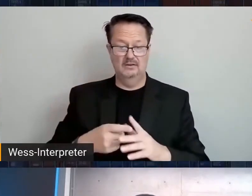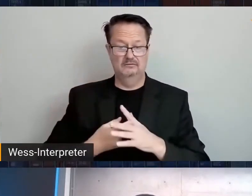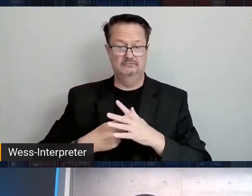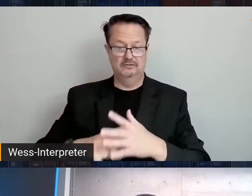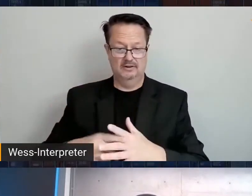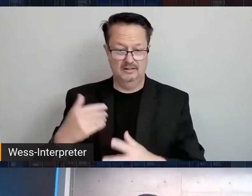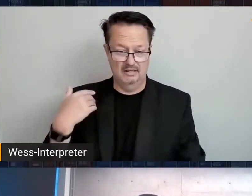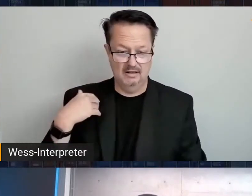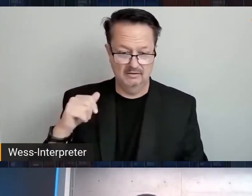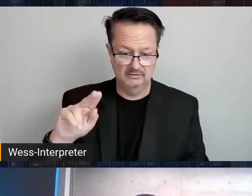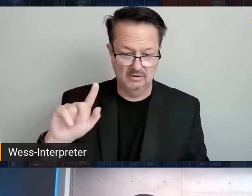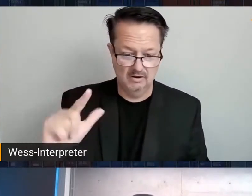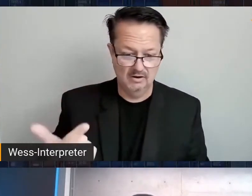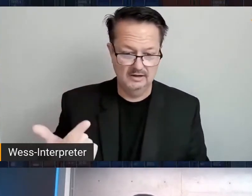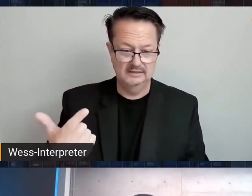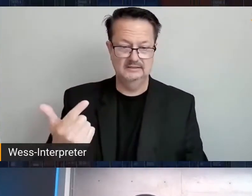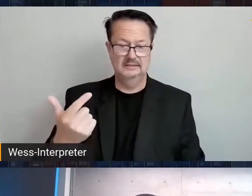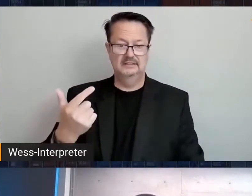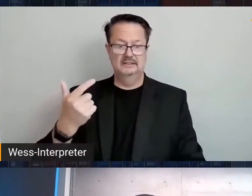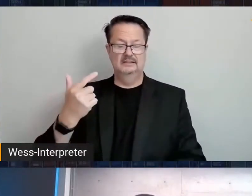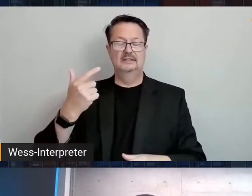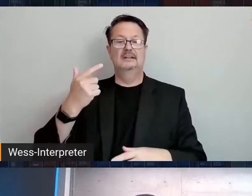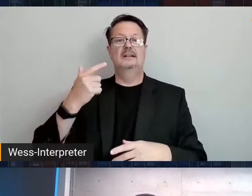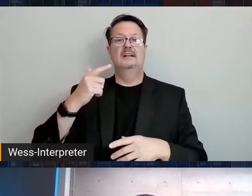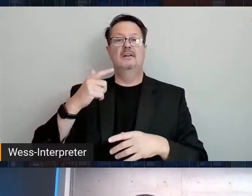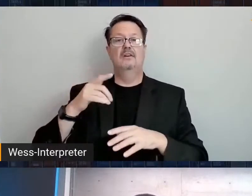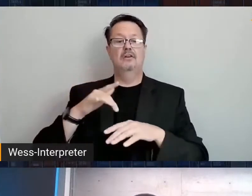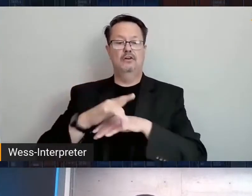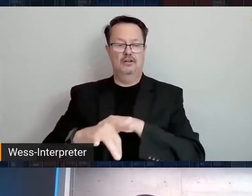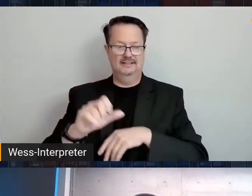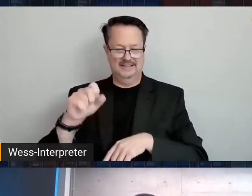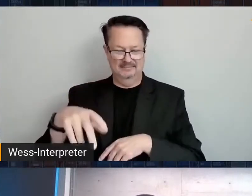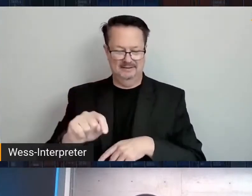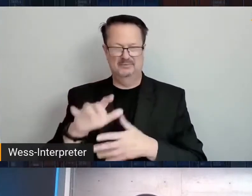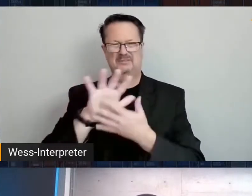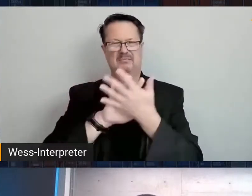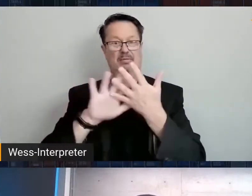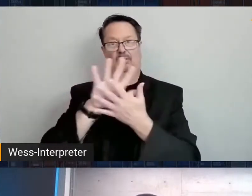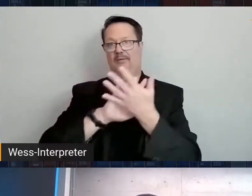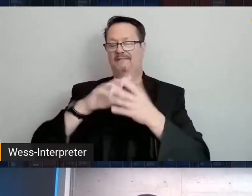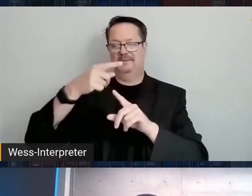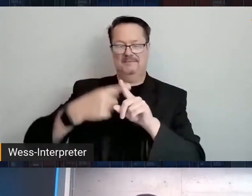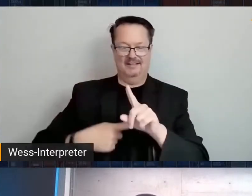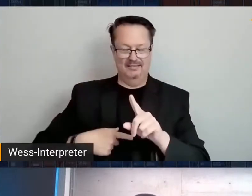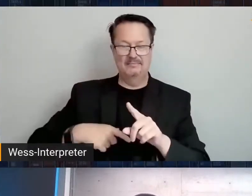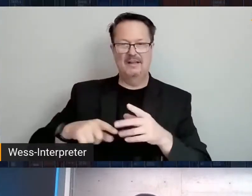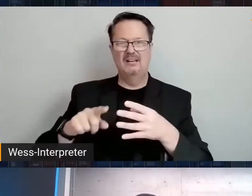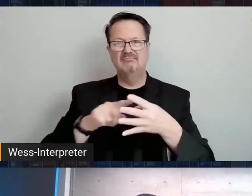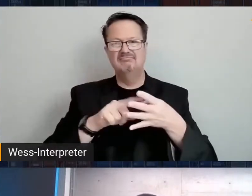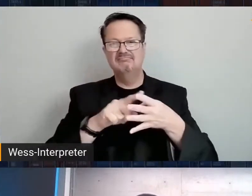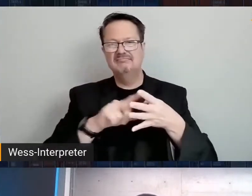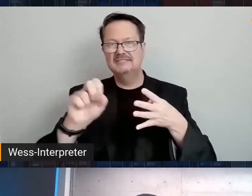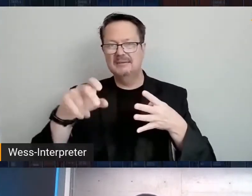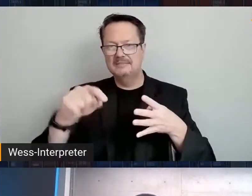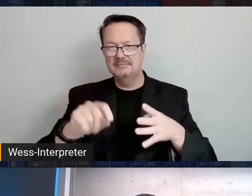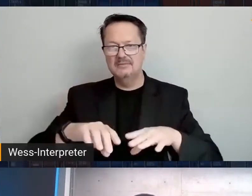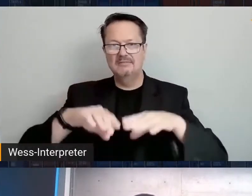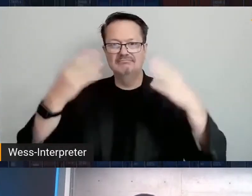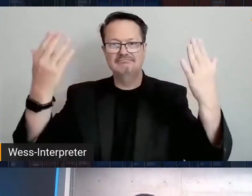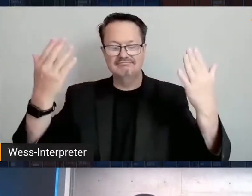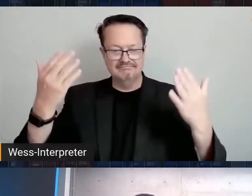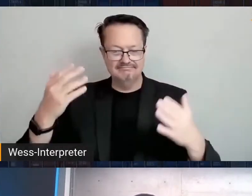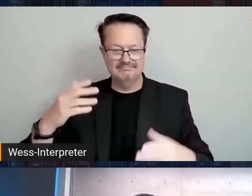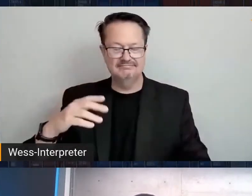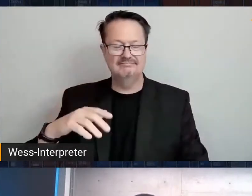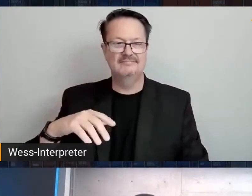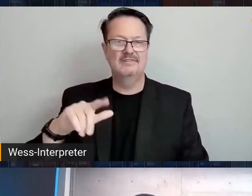August, actually September. It was early September. It was a blur of a month. But early September it launched. It's an open source project, and let's dive right into